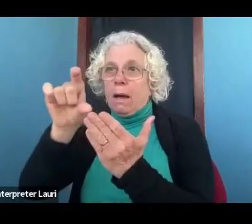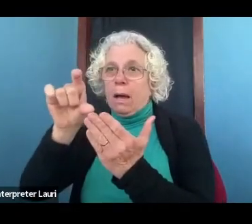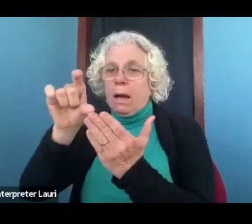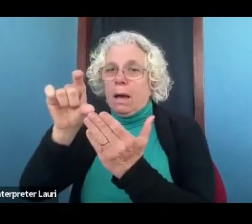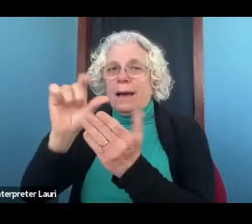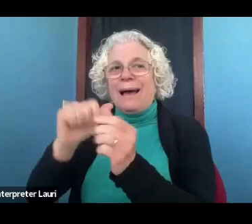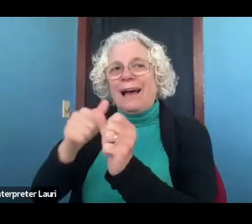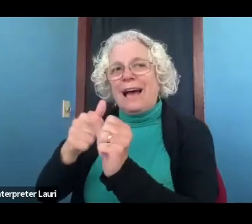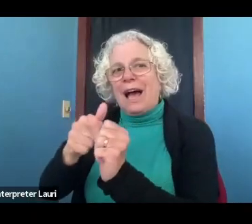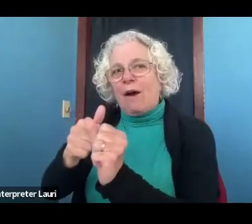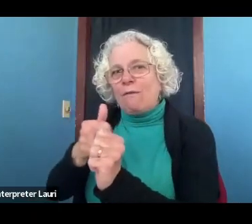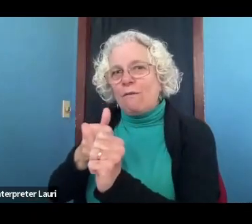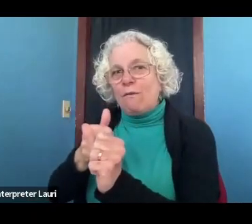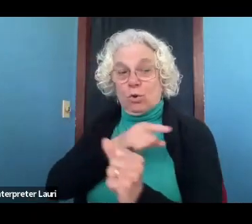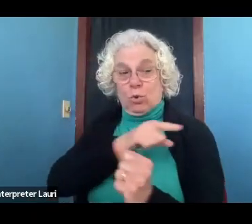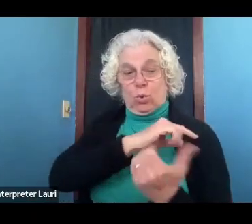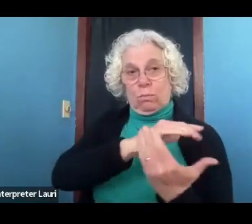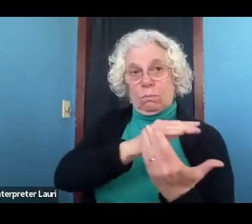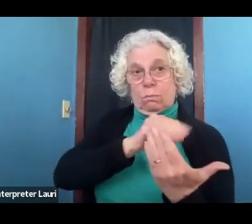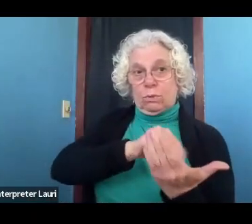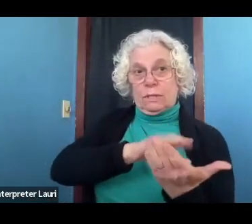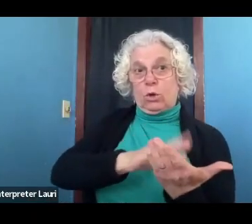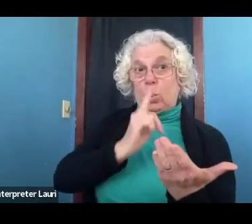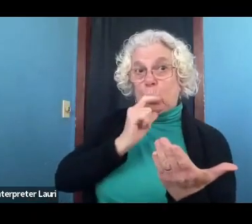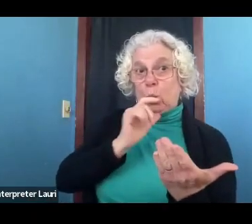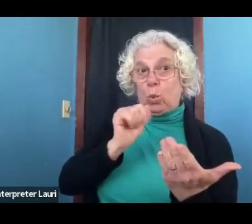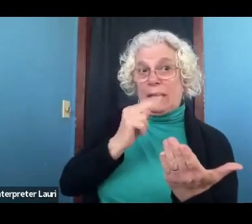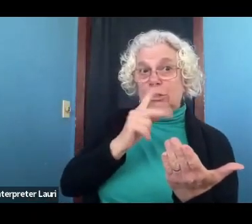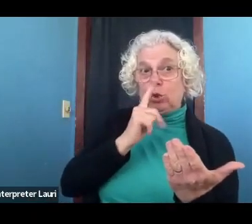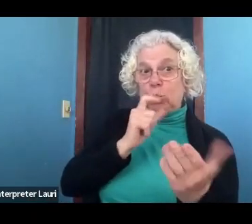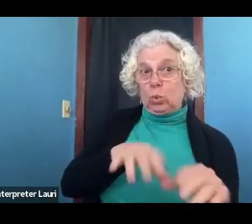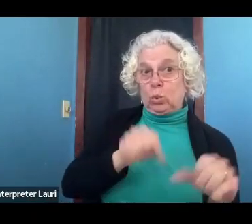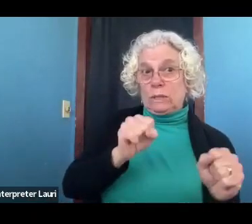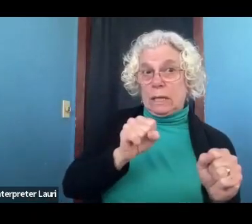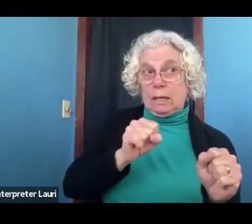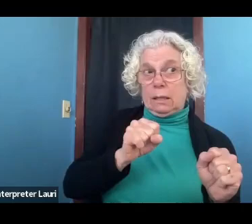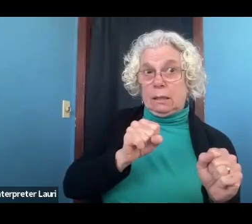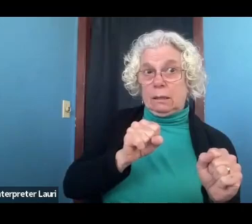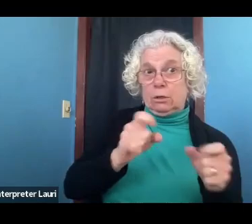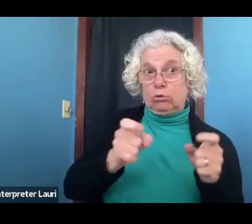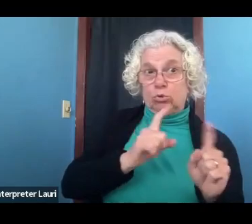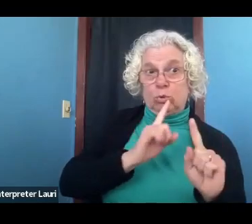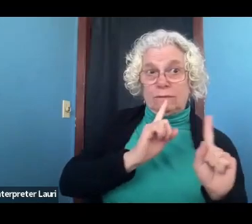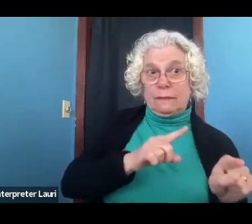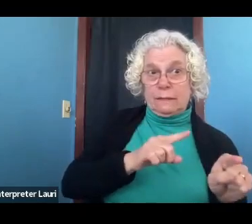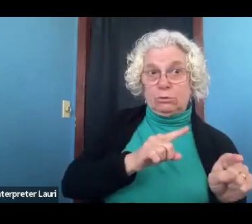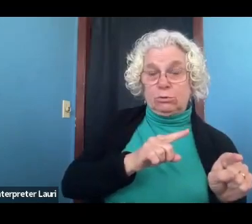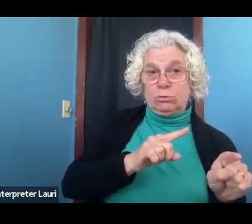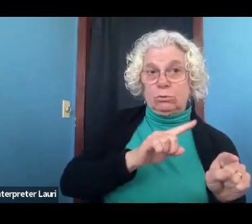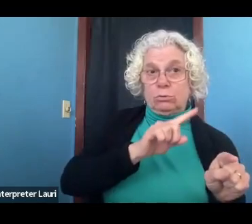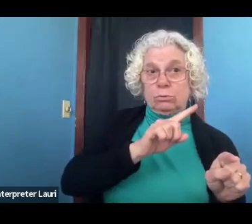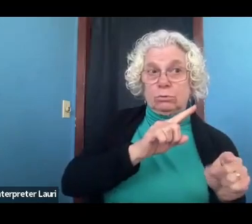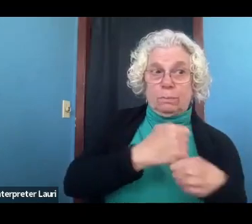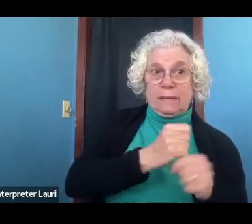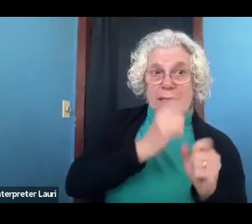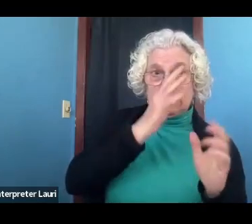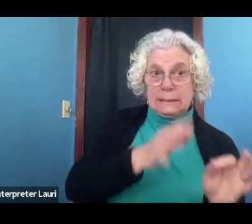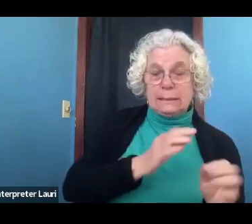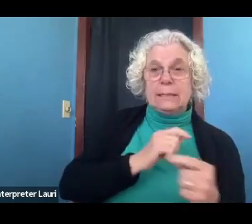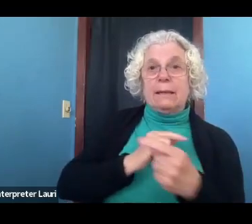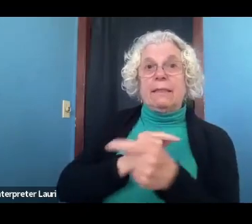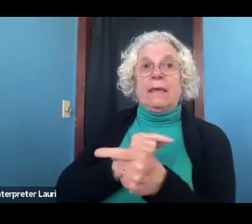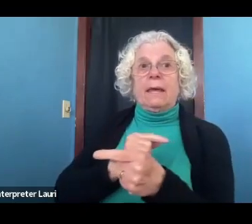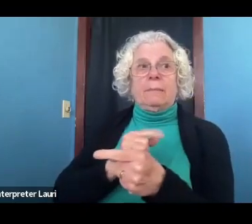healthcare directive naming an actual person as your agent, and somebody tries to go get a guardianship to kind